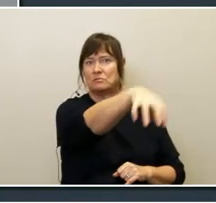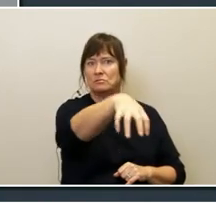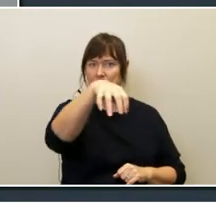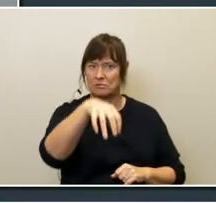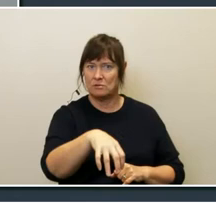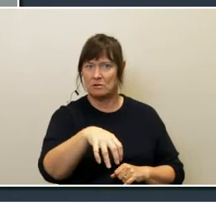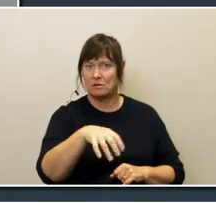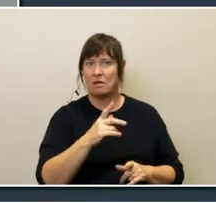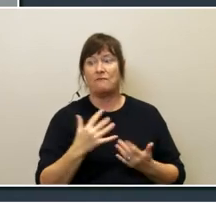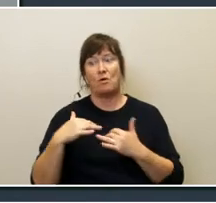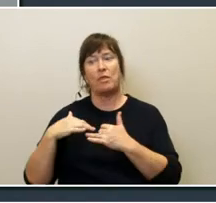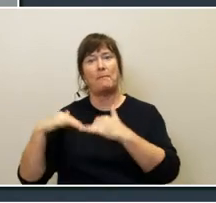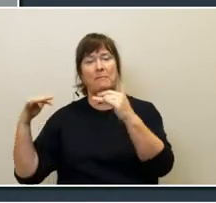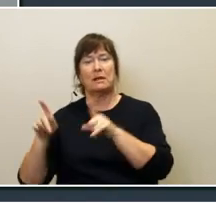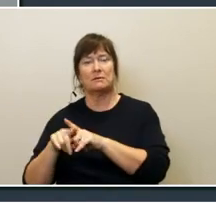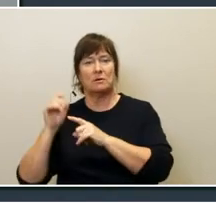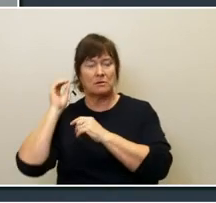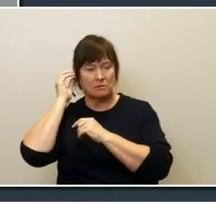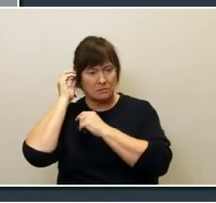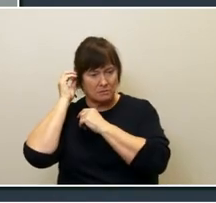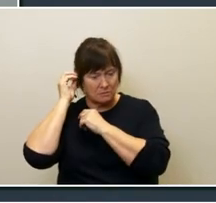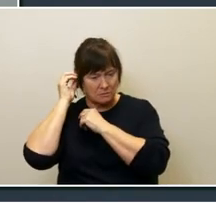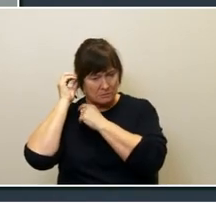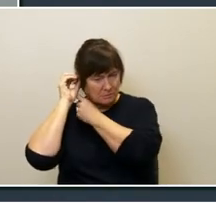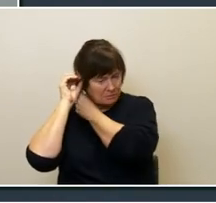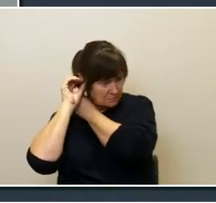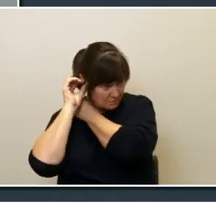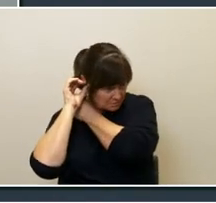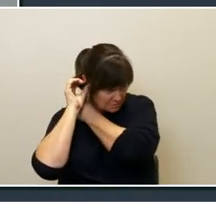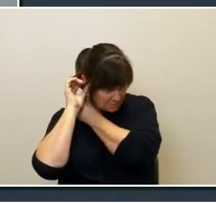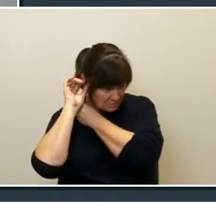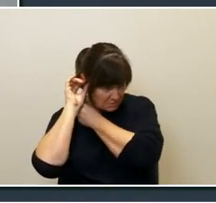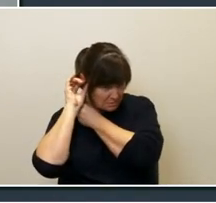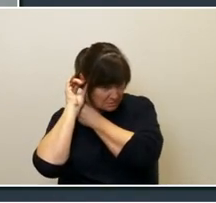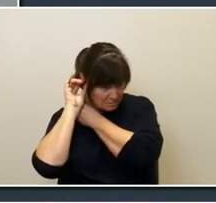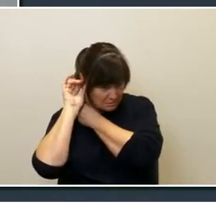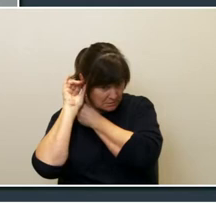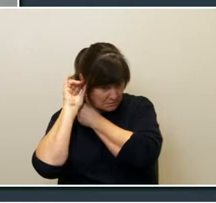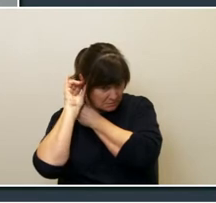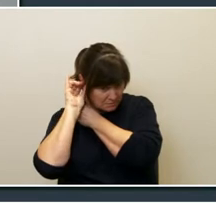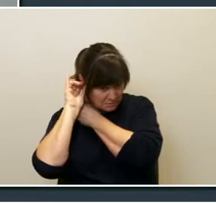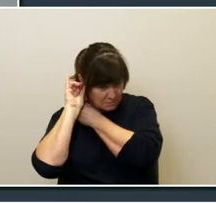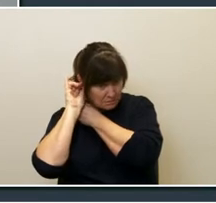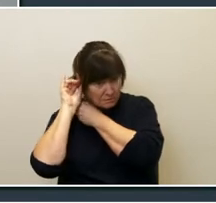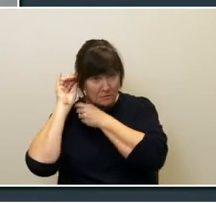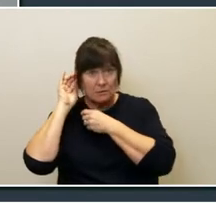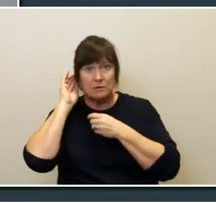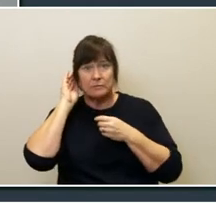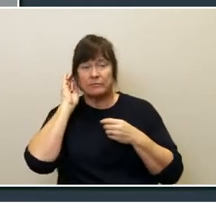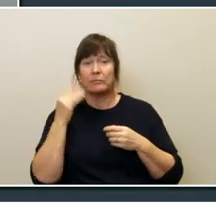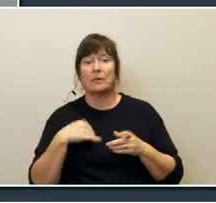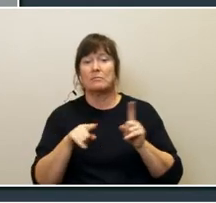for the public as well. We'd like to help boost the regional development of those cycle pathways because it's been an